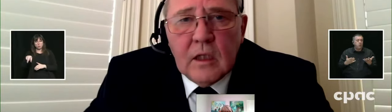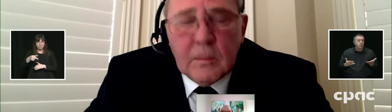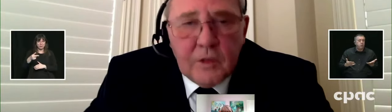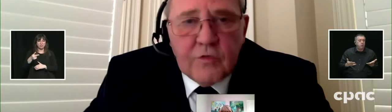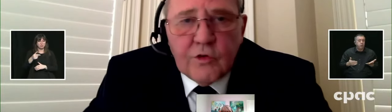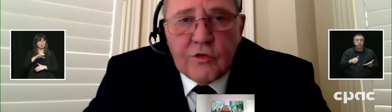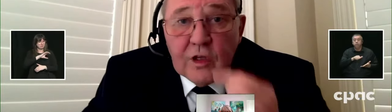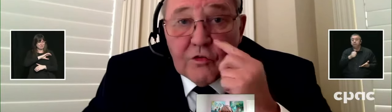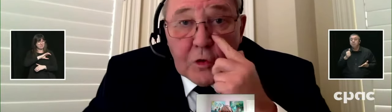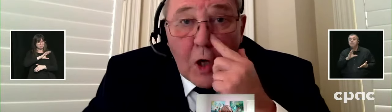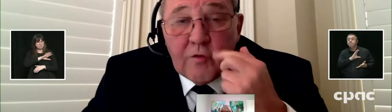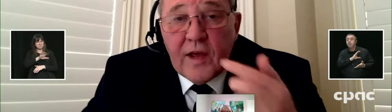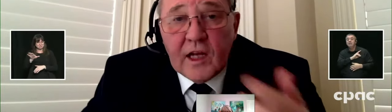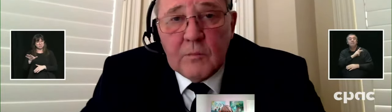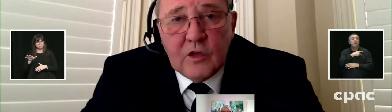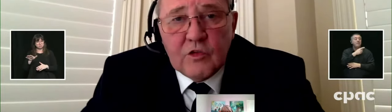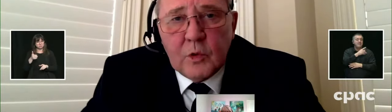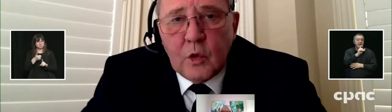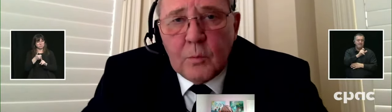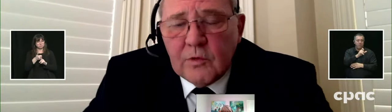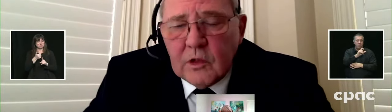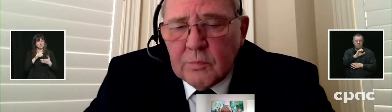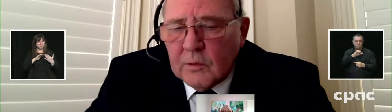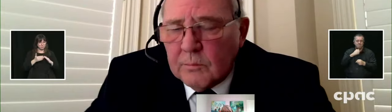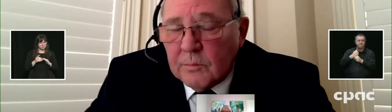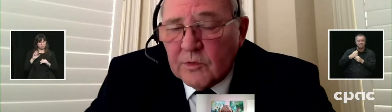the police of jurisdiction are, in fact, the municipal or